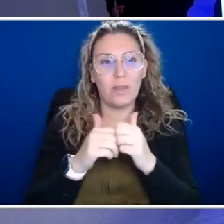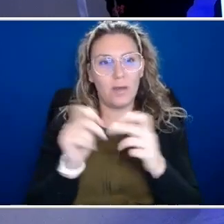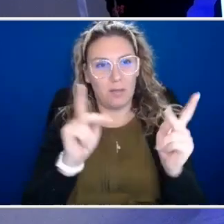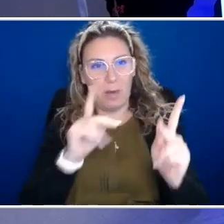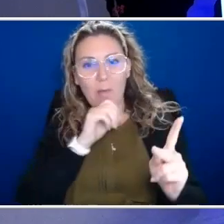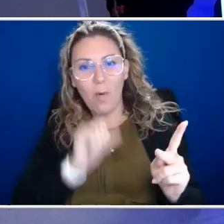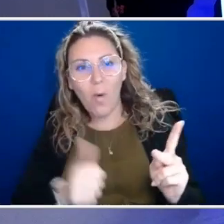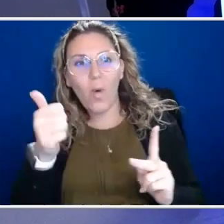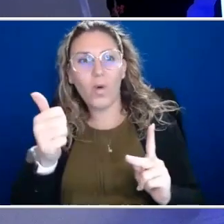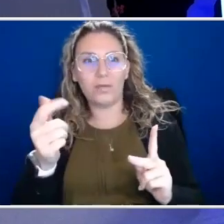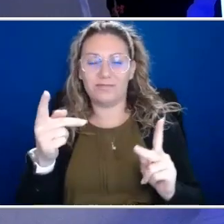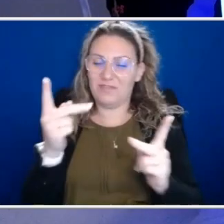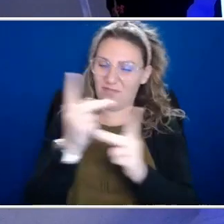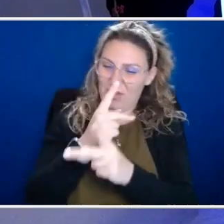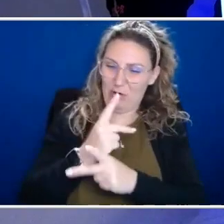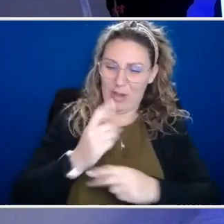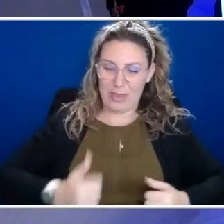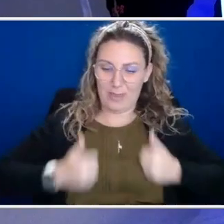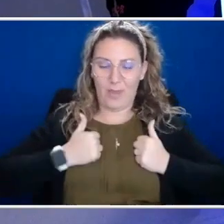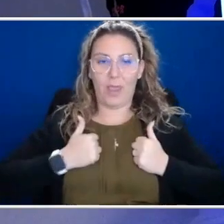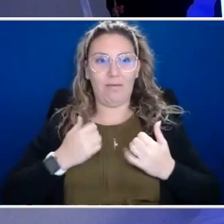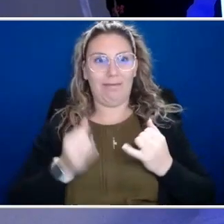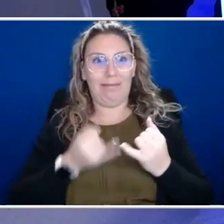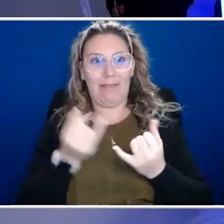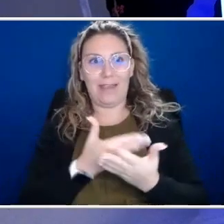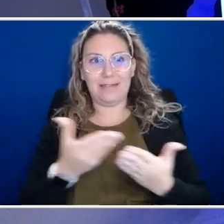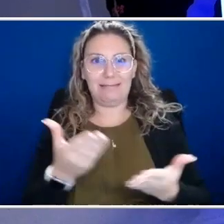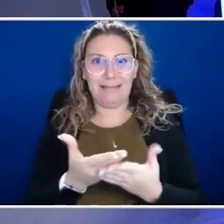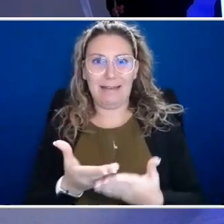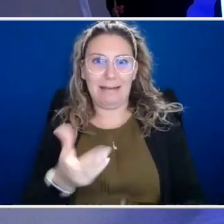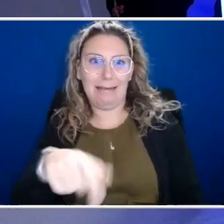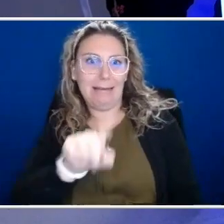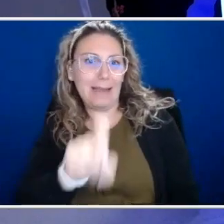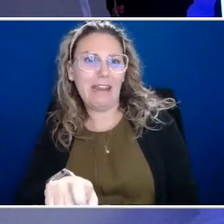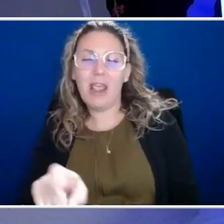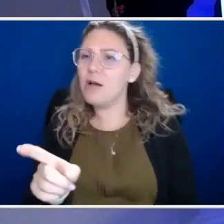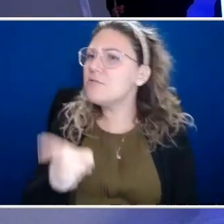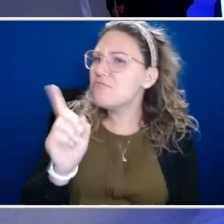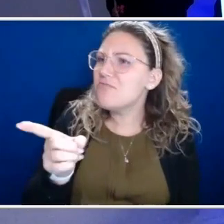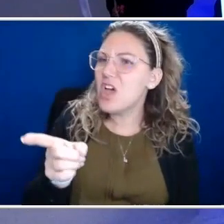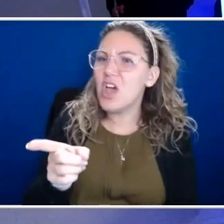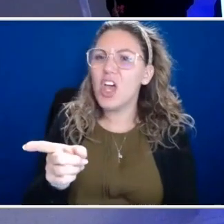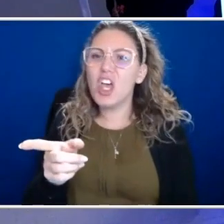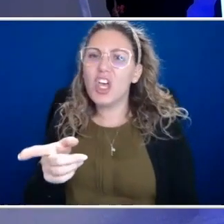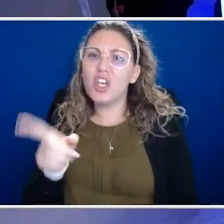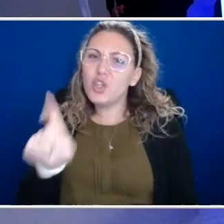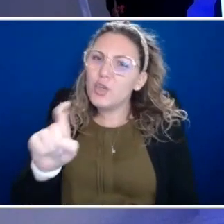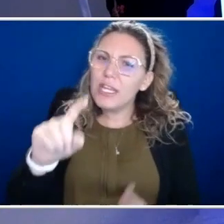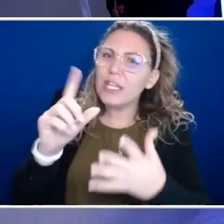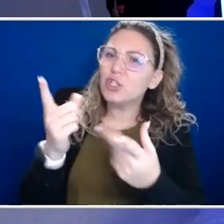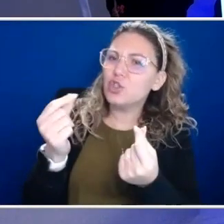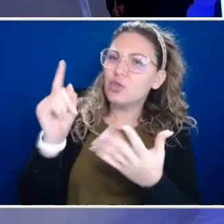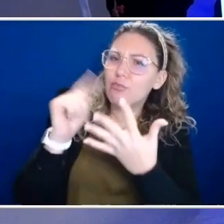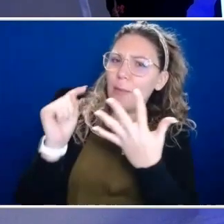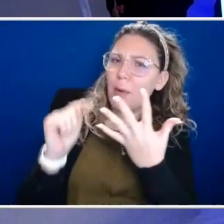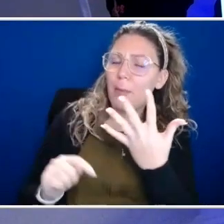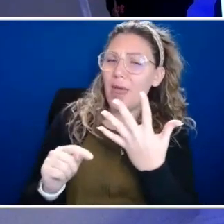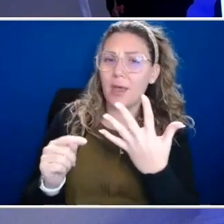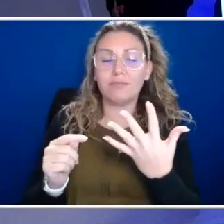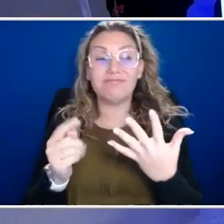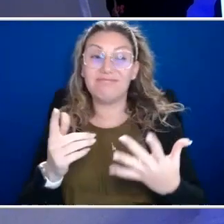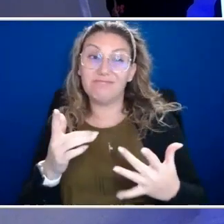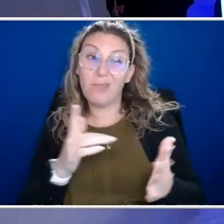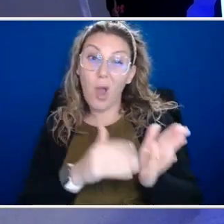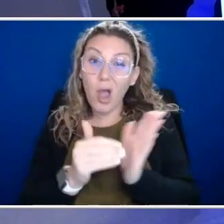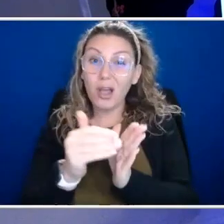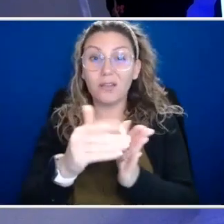out, and the last thing they need is someone coming in and telling them how to do things, and they don't often want to admit that, hey, I took a spill today. And so how do we